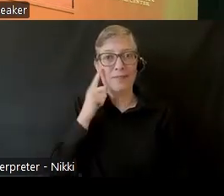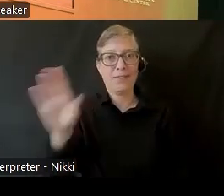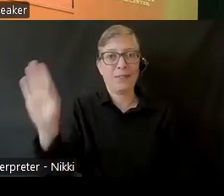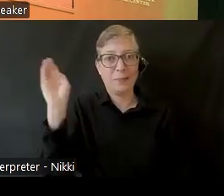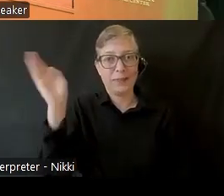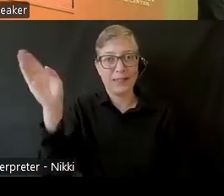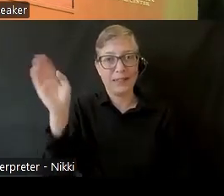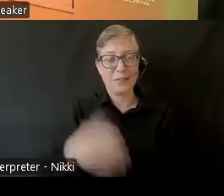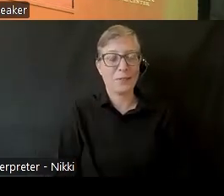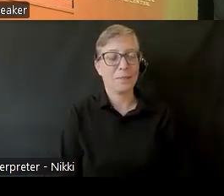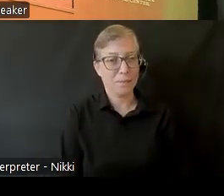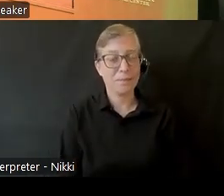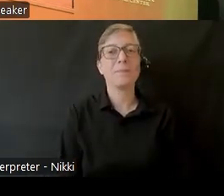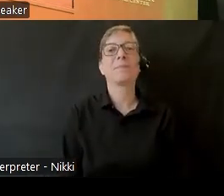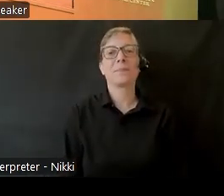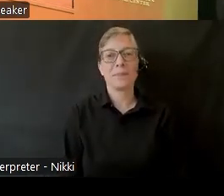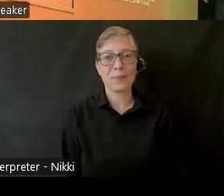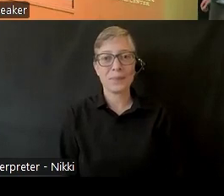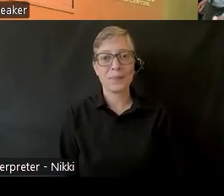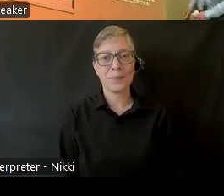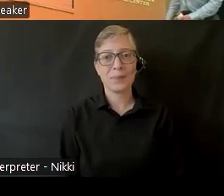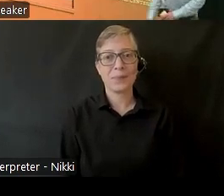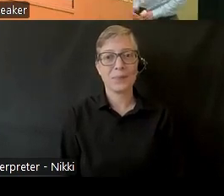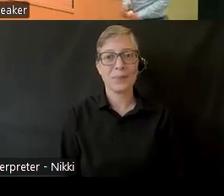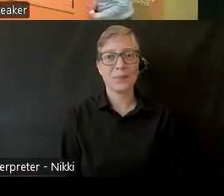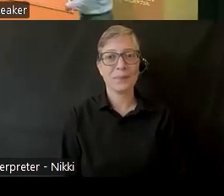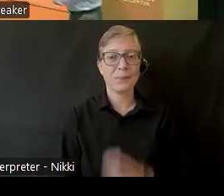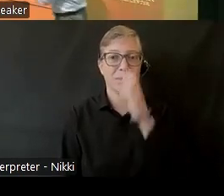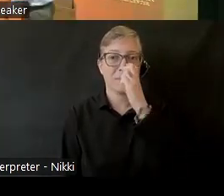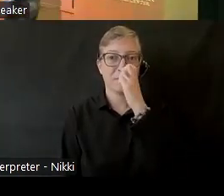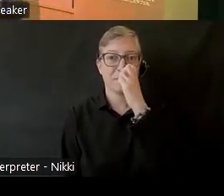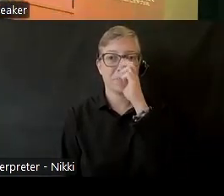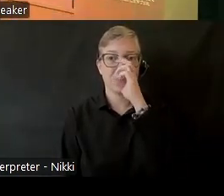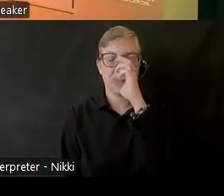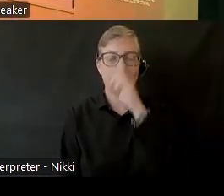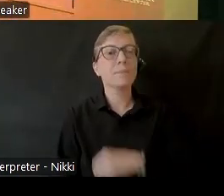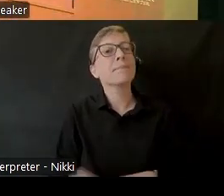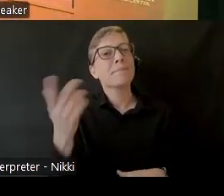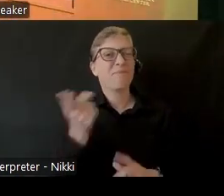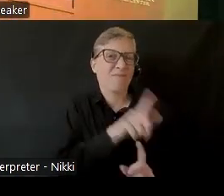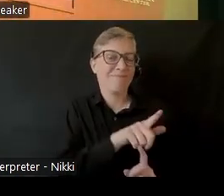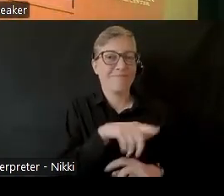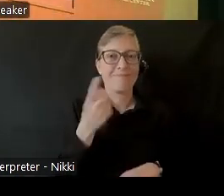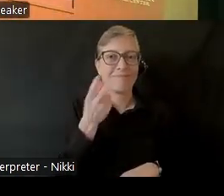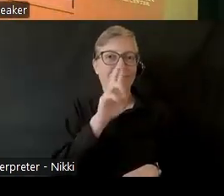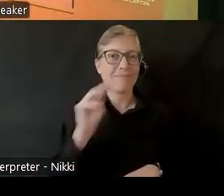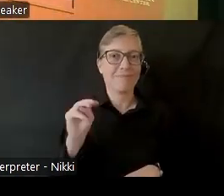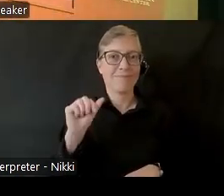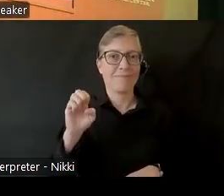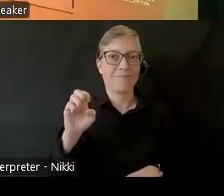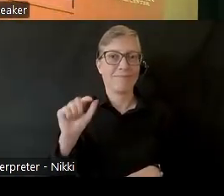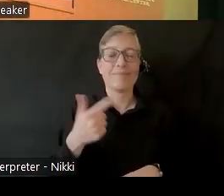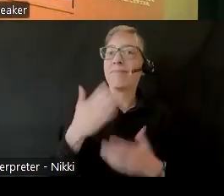All right. I'll see you at the end. All right. So thanks. So I've been here